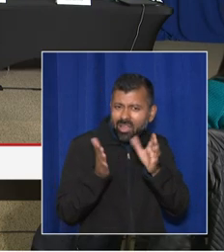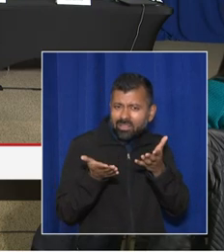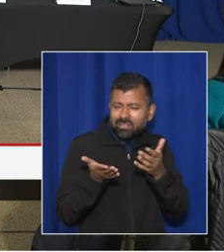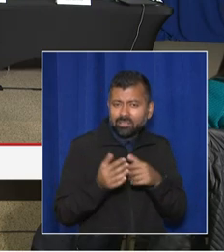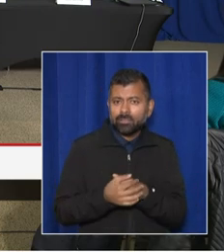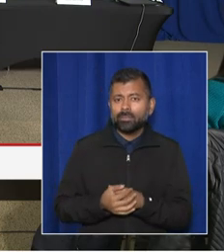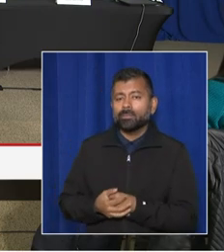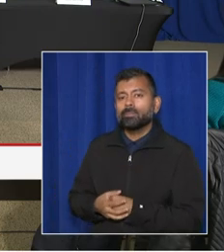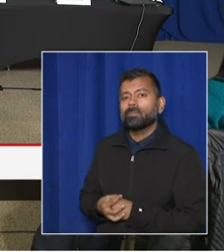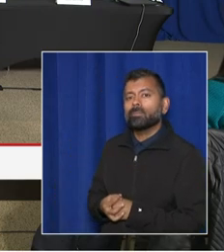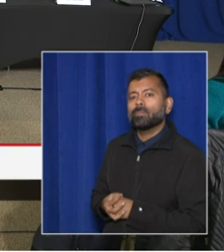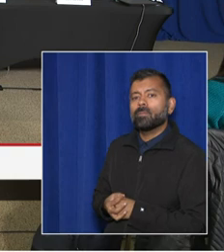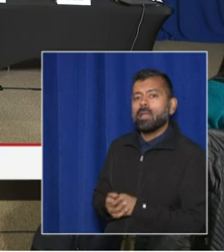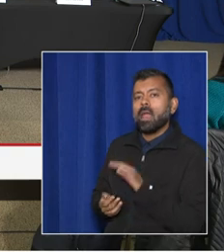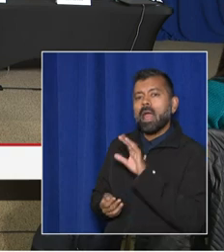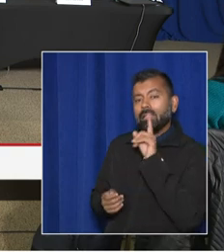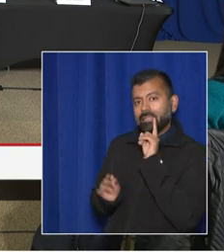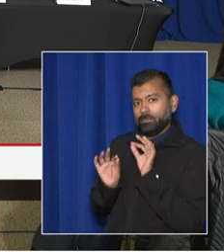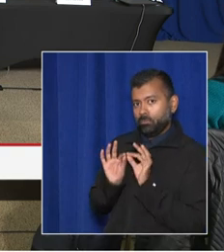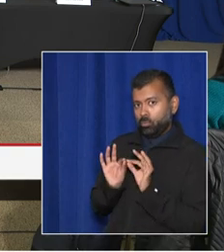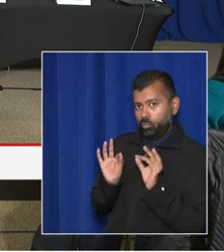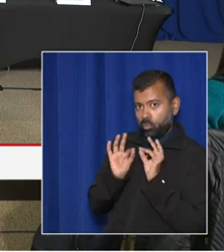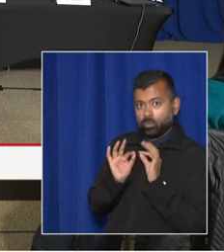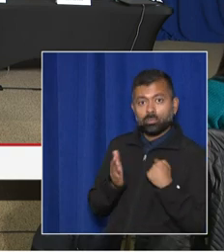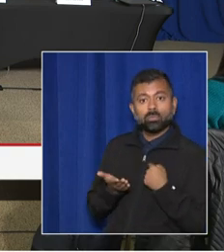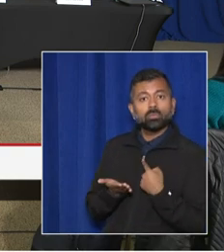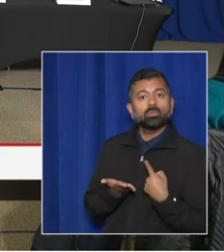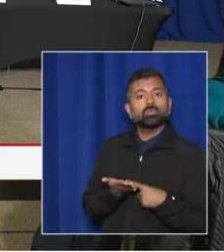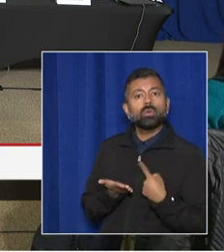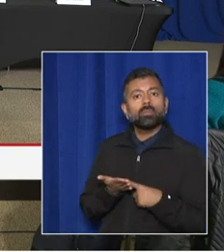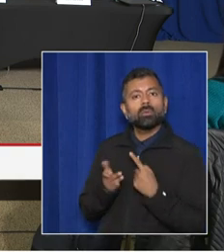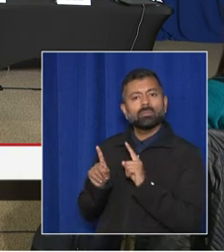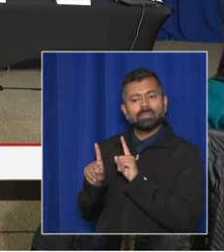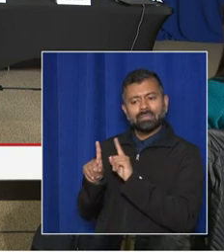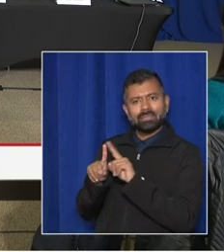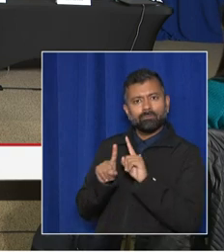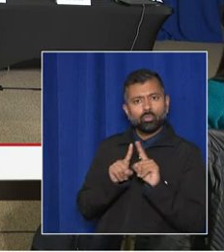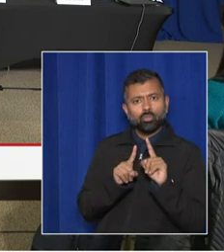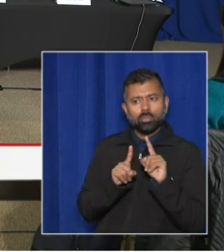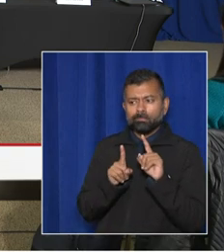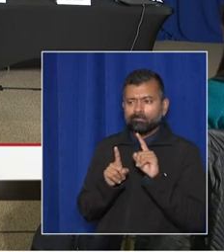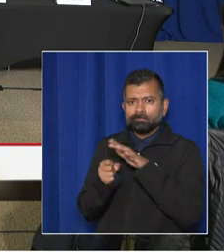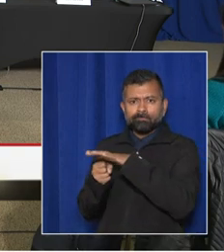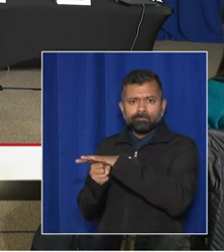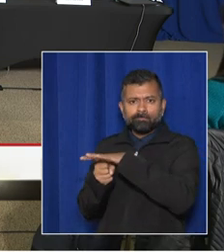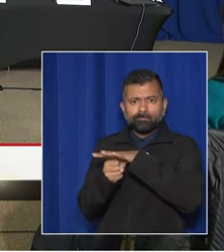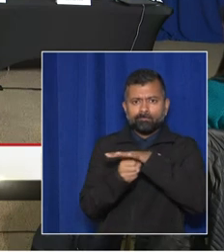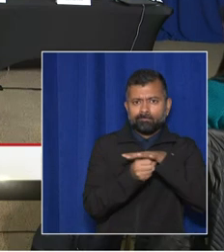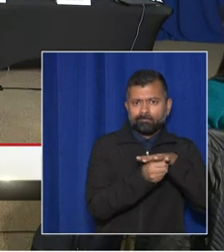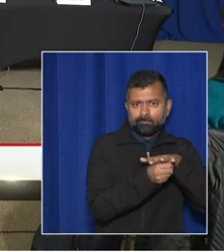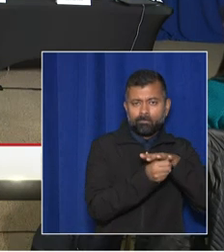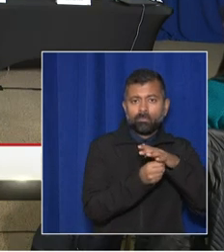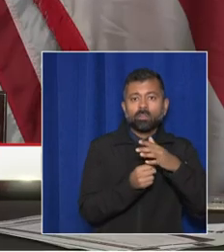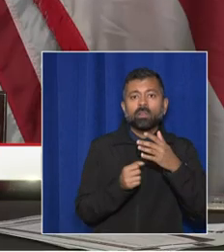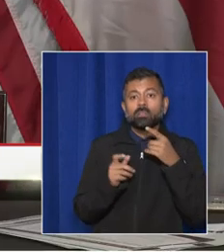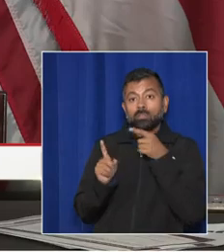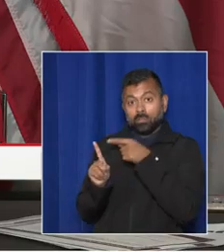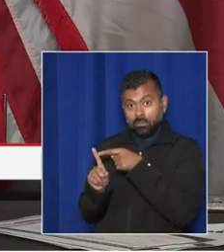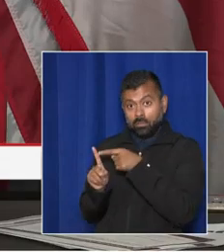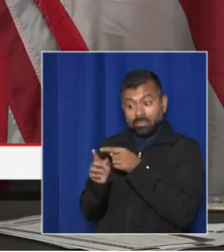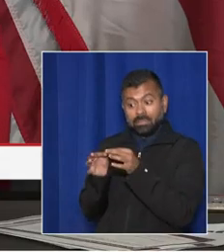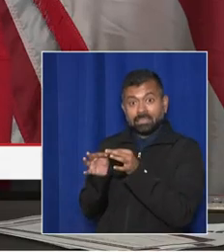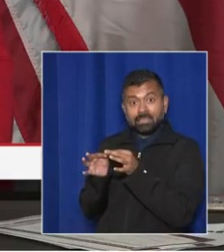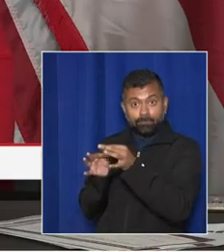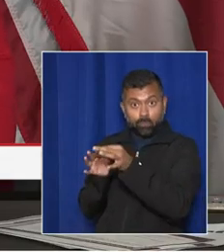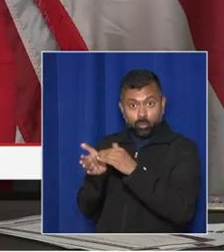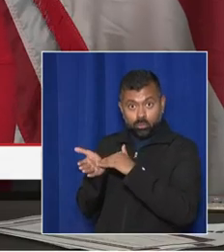first to talk about the different classes of separations. One is this deferred resignation, which I think it's reasonable to assume